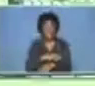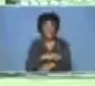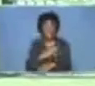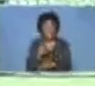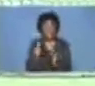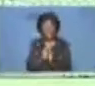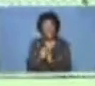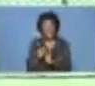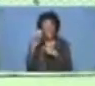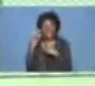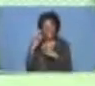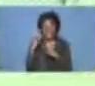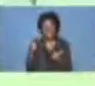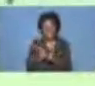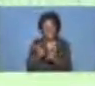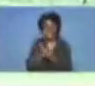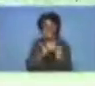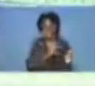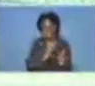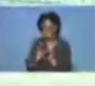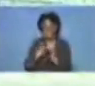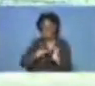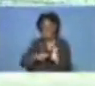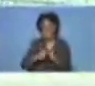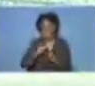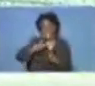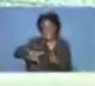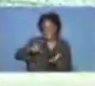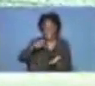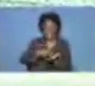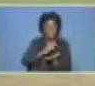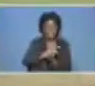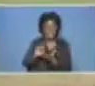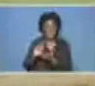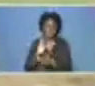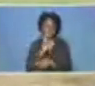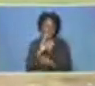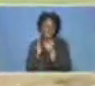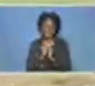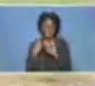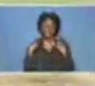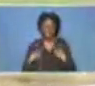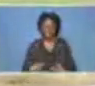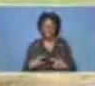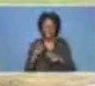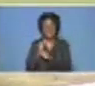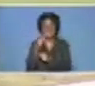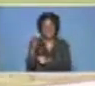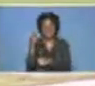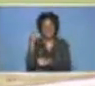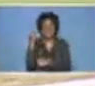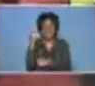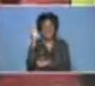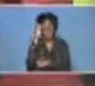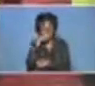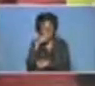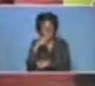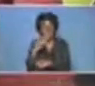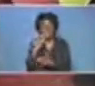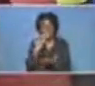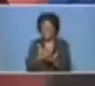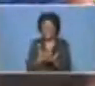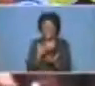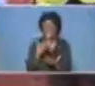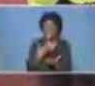And with the Bahamas game set to kick off later this week, we caught up with some residents to get their thoughts on the event. It's good. It's good rivalry